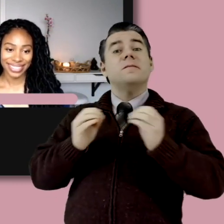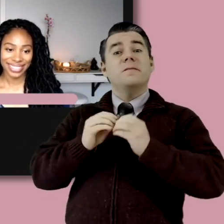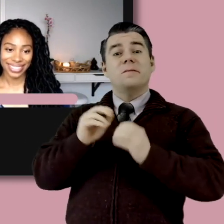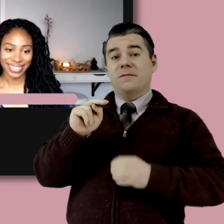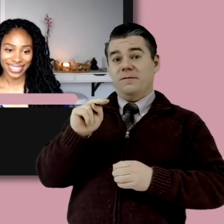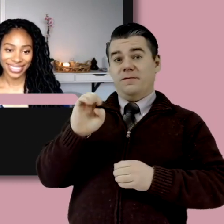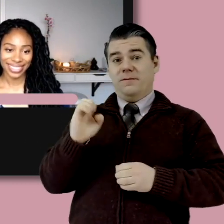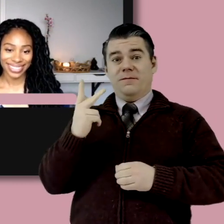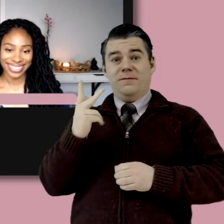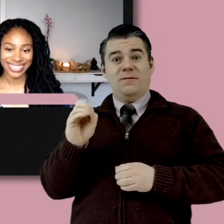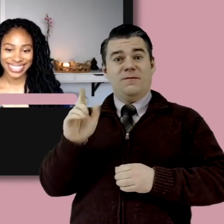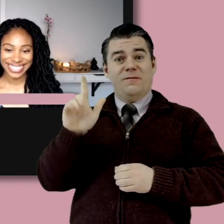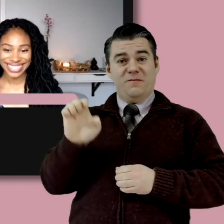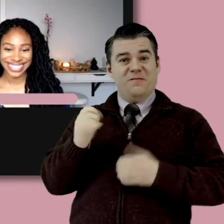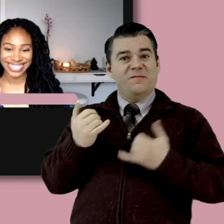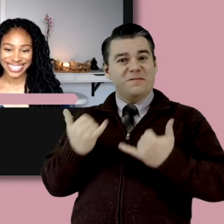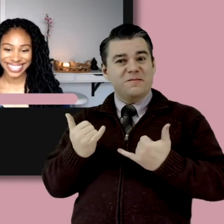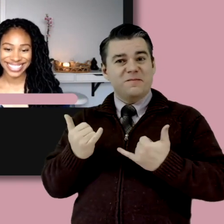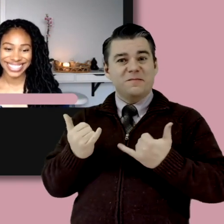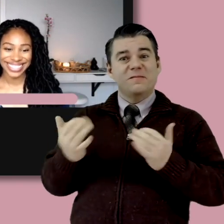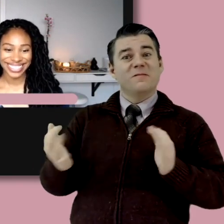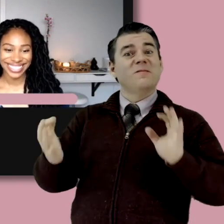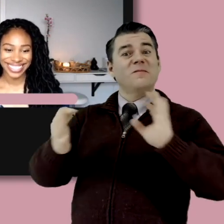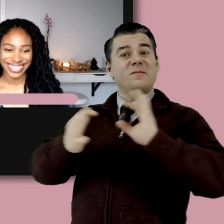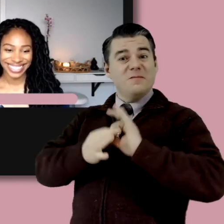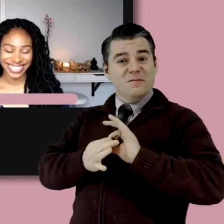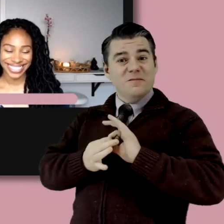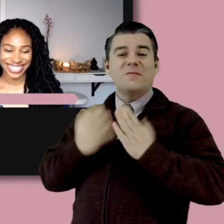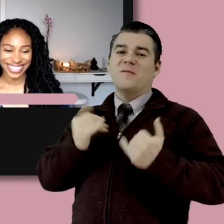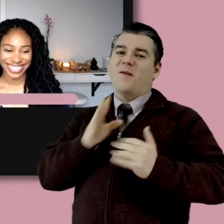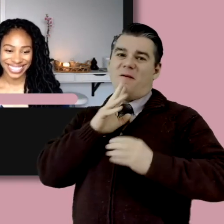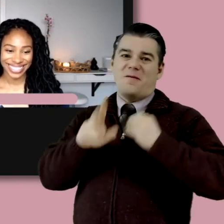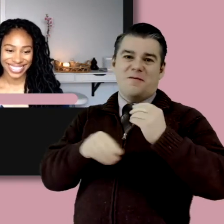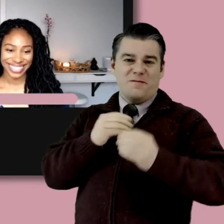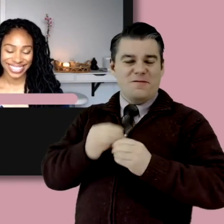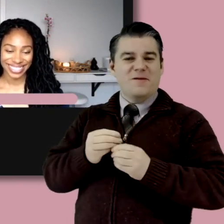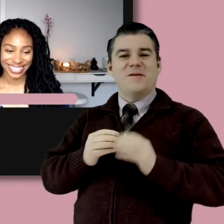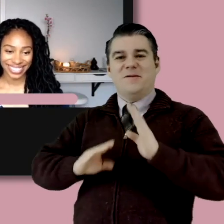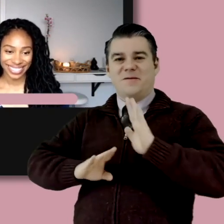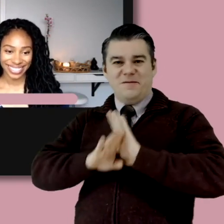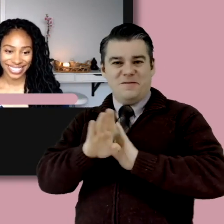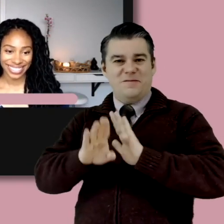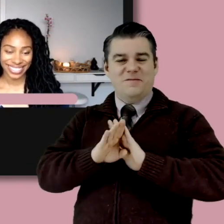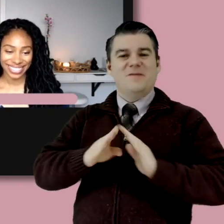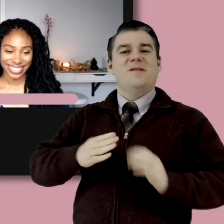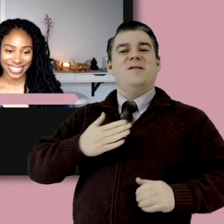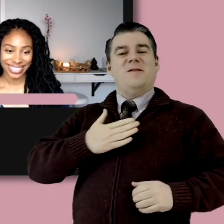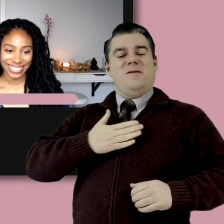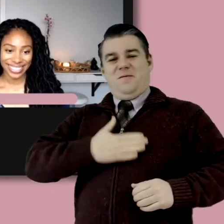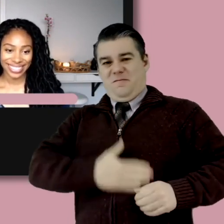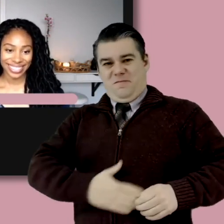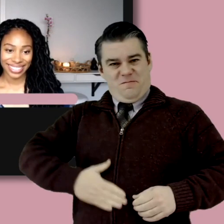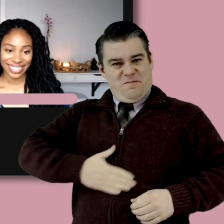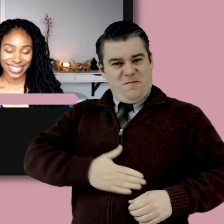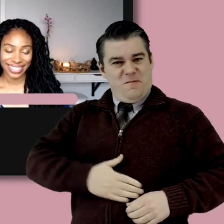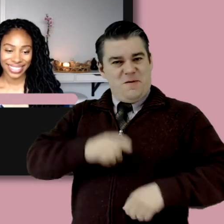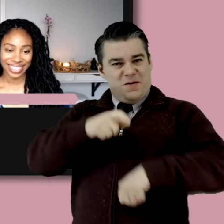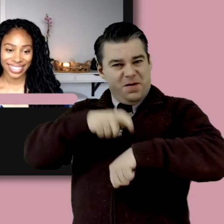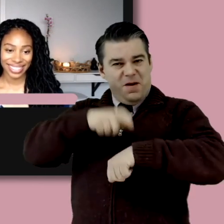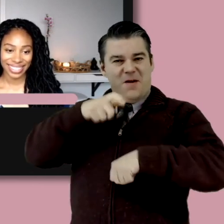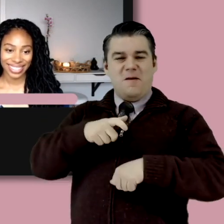happy to have Nicole today, who will be joining us and who will be talking about developmental milestones and tummy